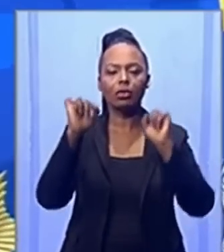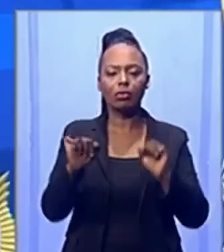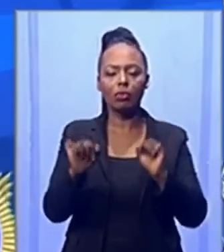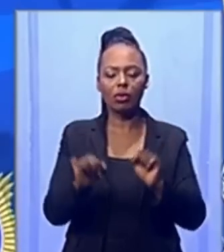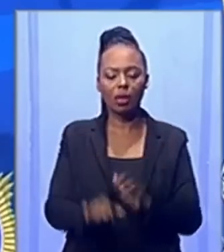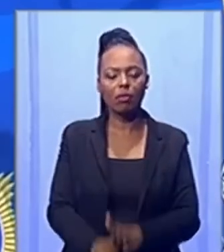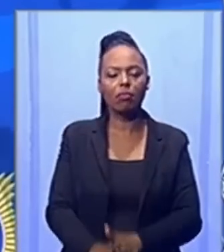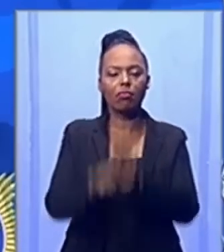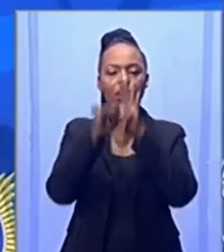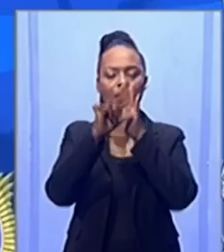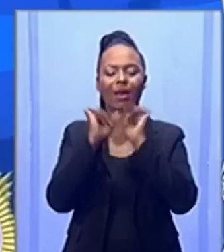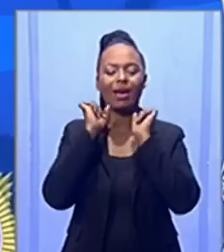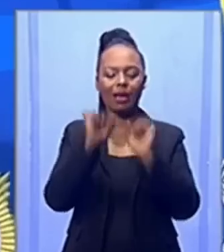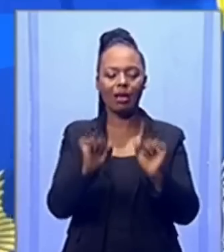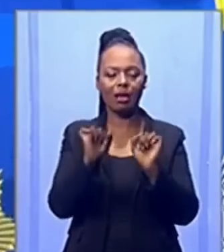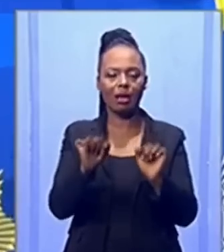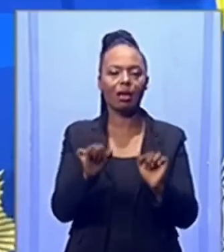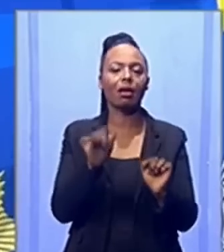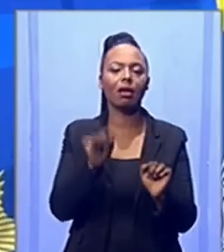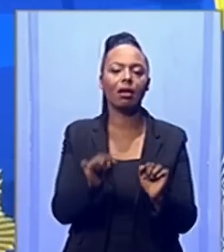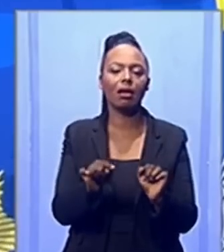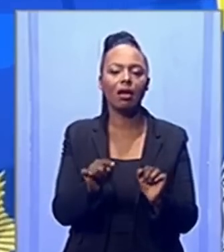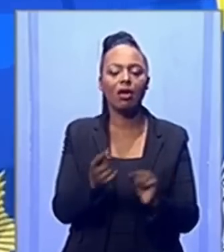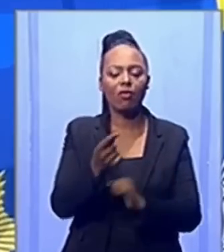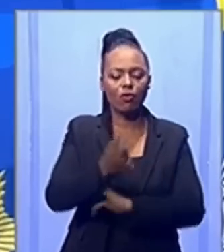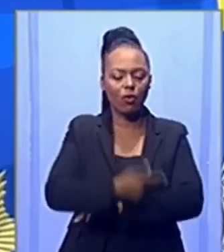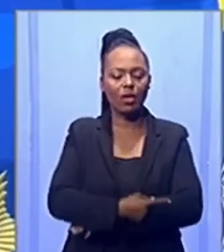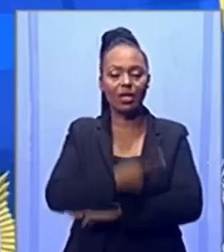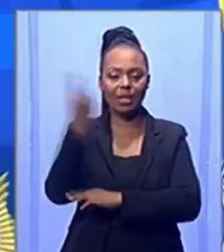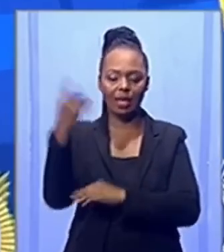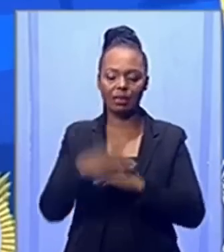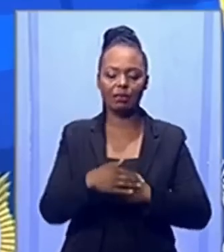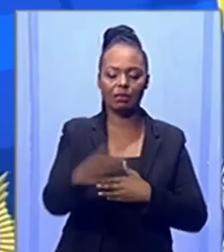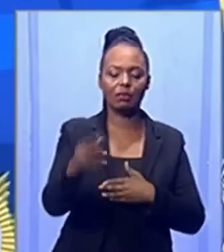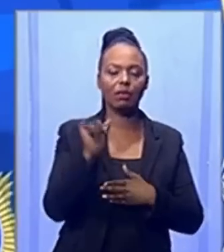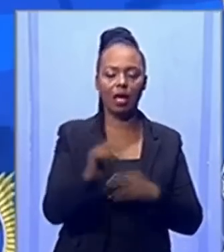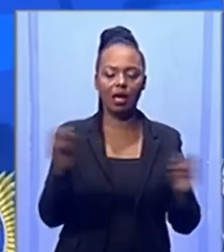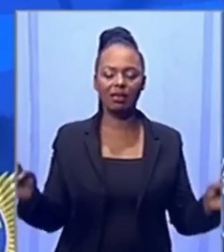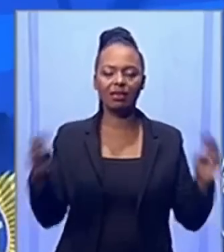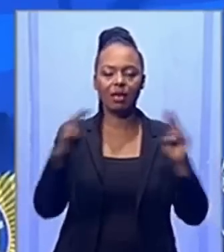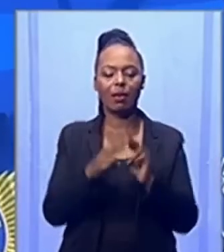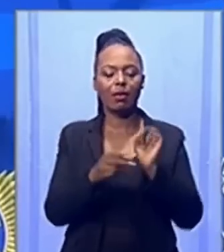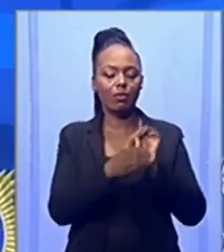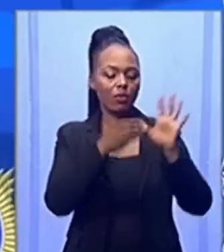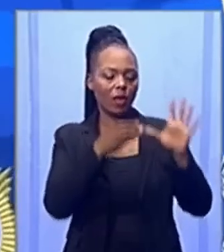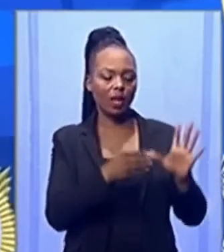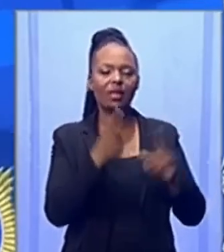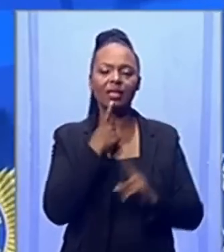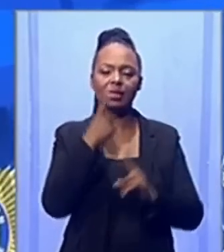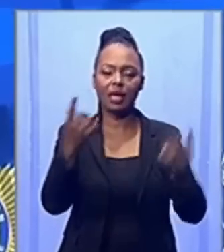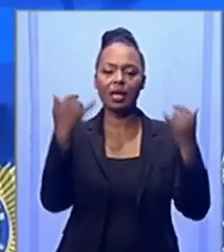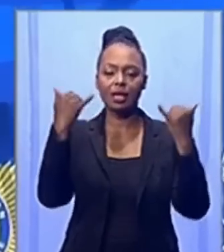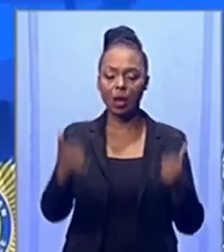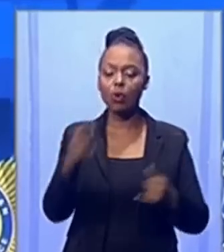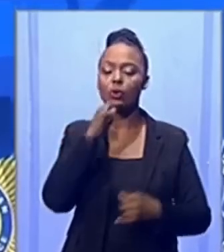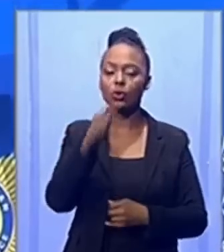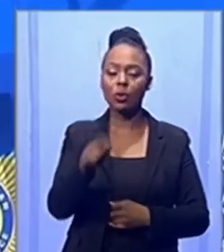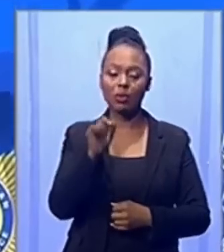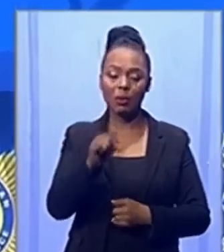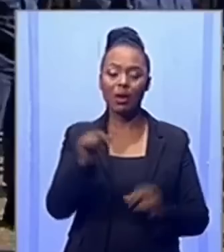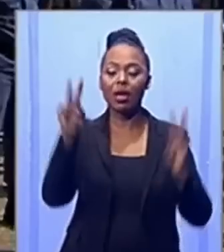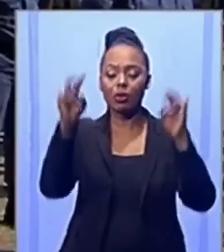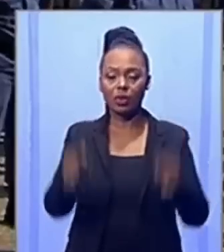prominence of these few days coming, it tells you how much serious the matter